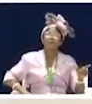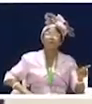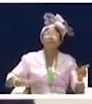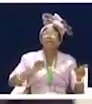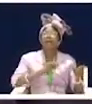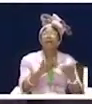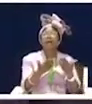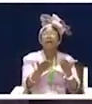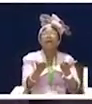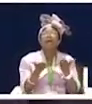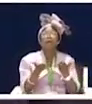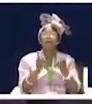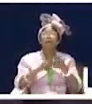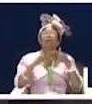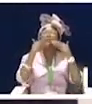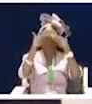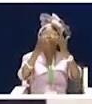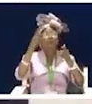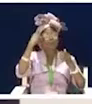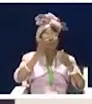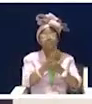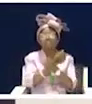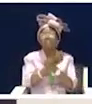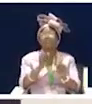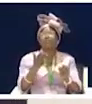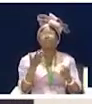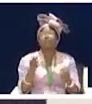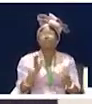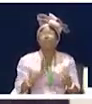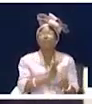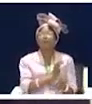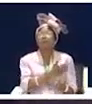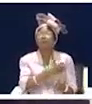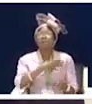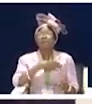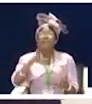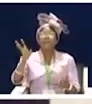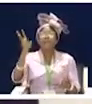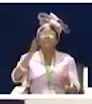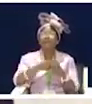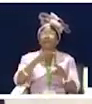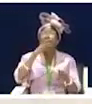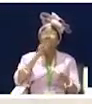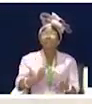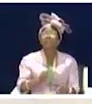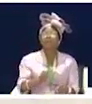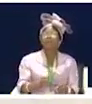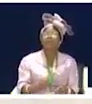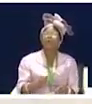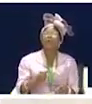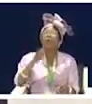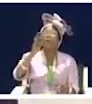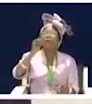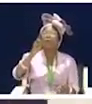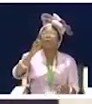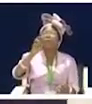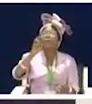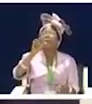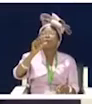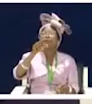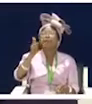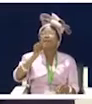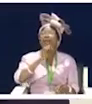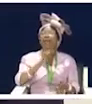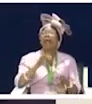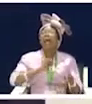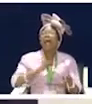I want to thank God for the salvation of my soul. My name is Mrs. Mowonola Ayeyun. I had an attack 15 years